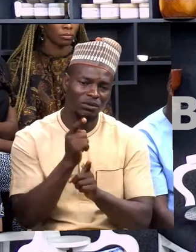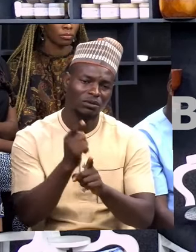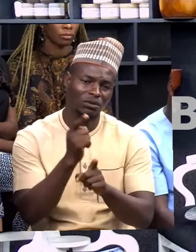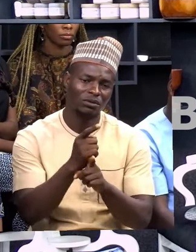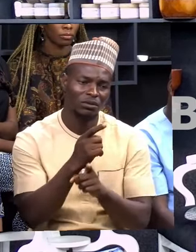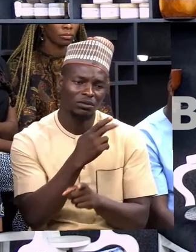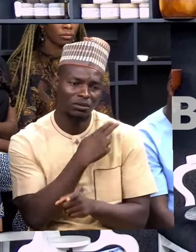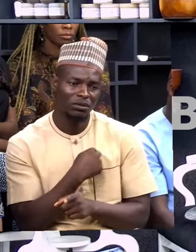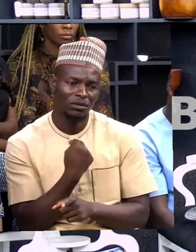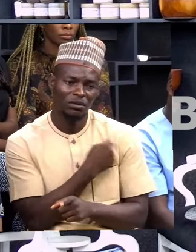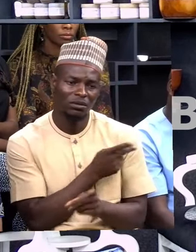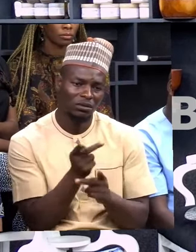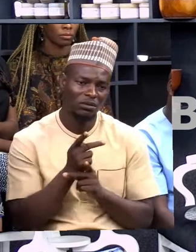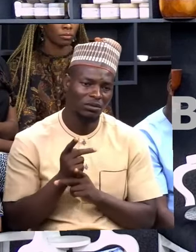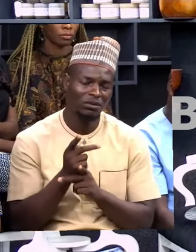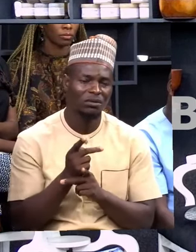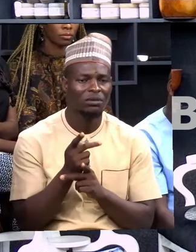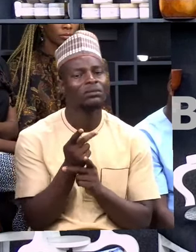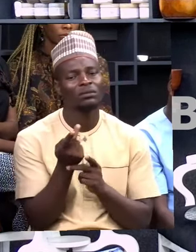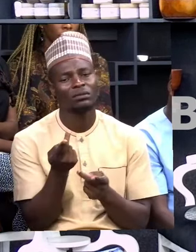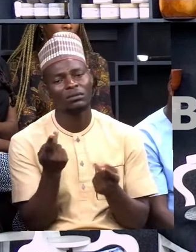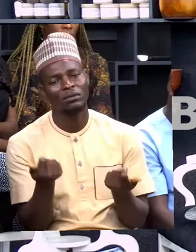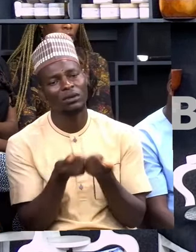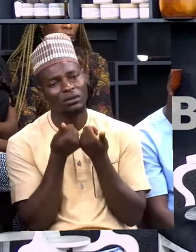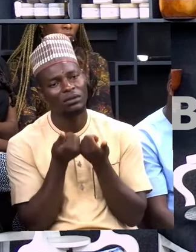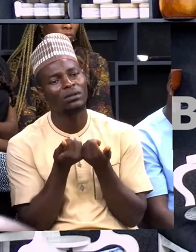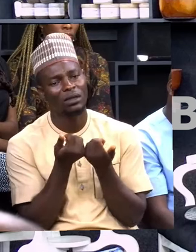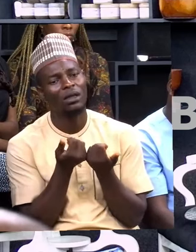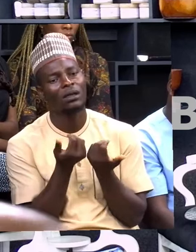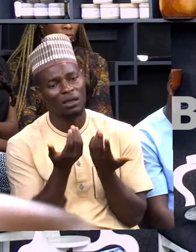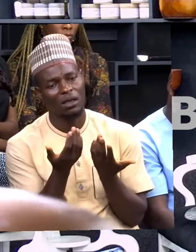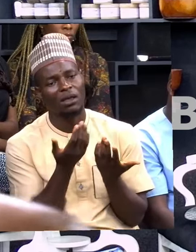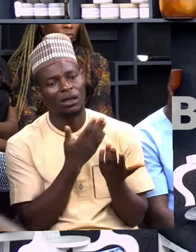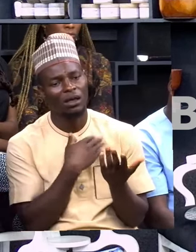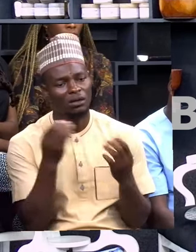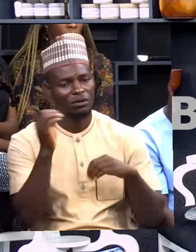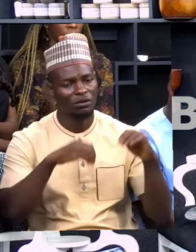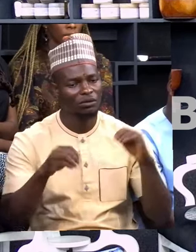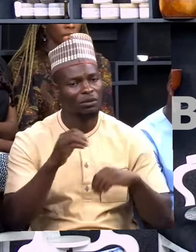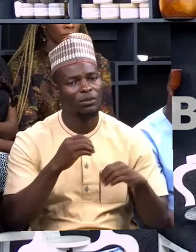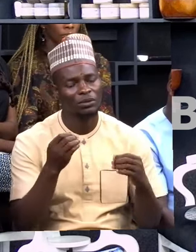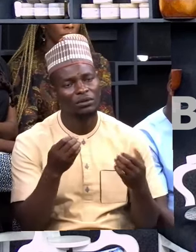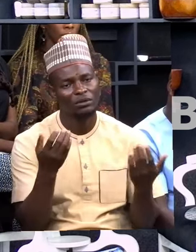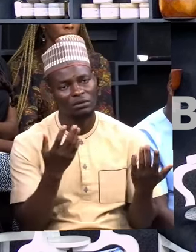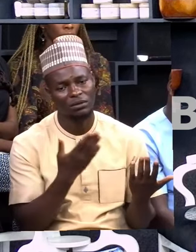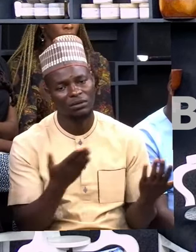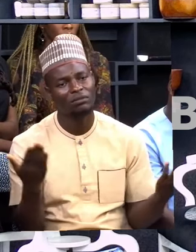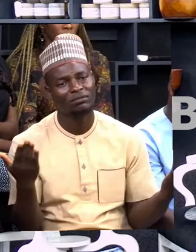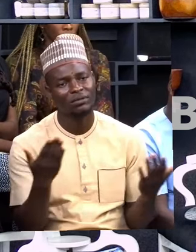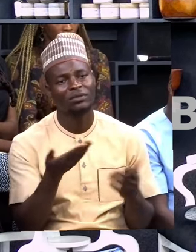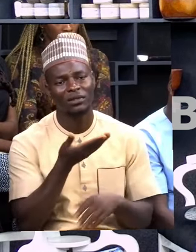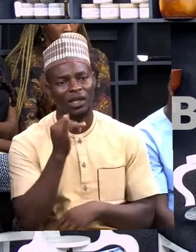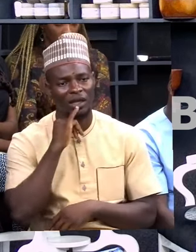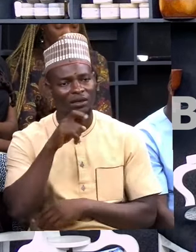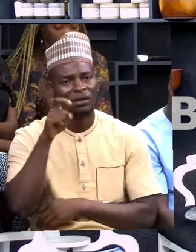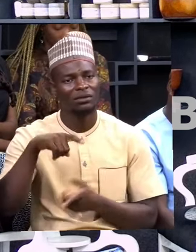accidents, and other contributing factors. Though there is a need to raise awareness and